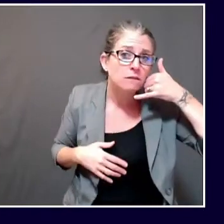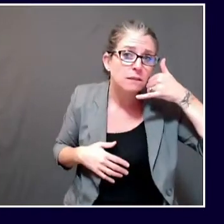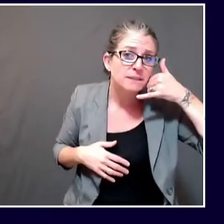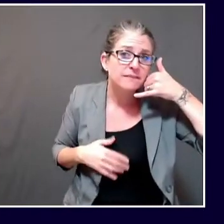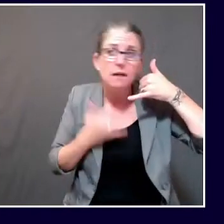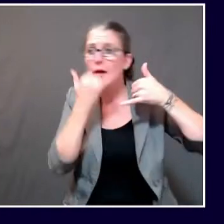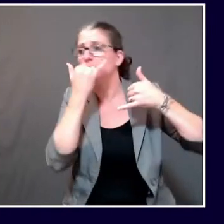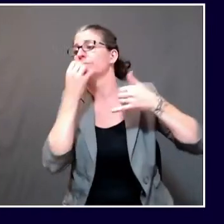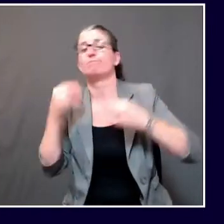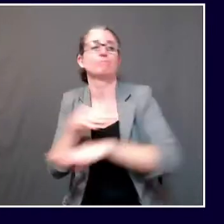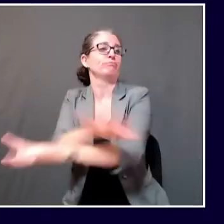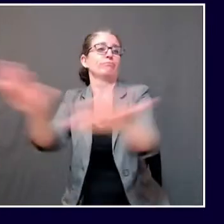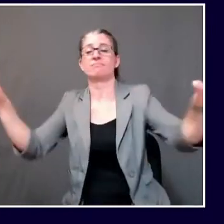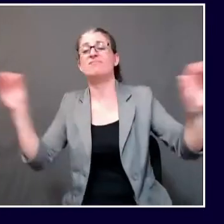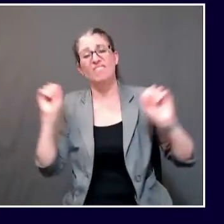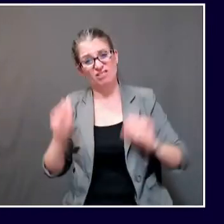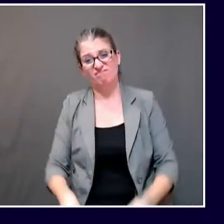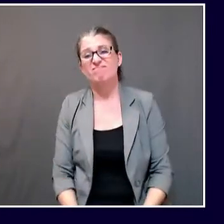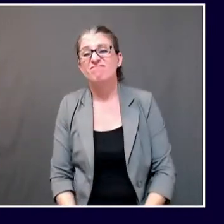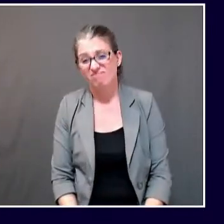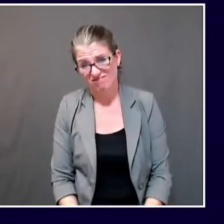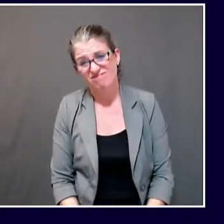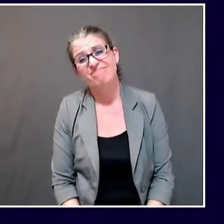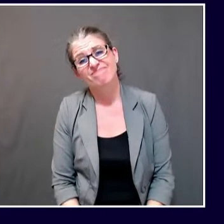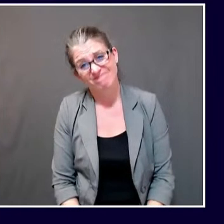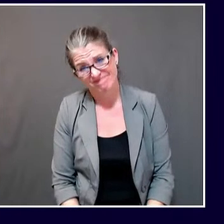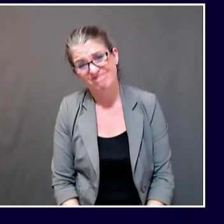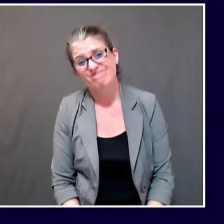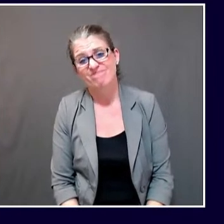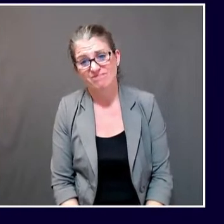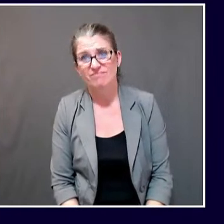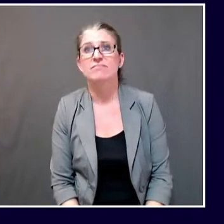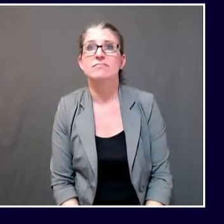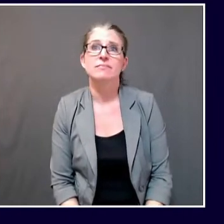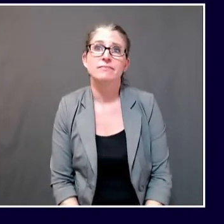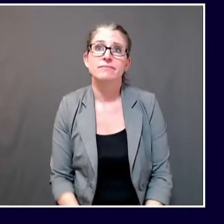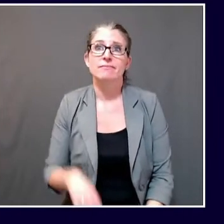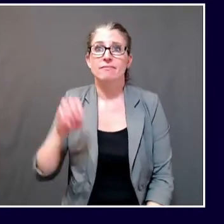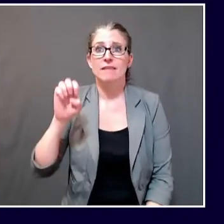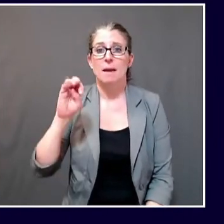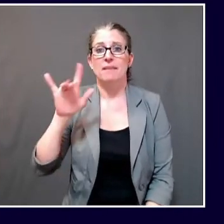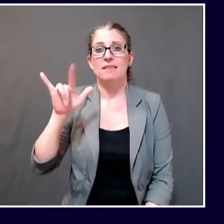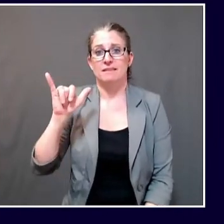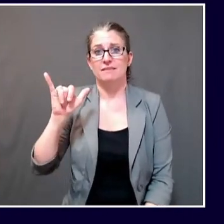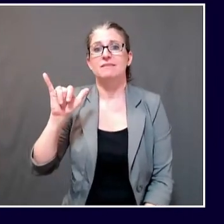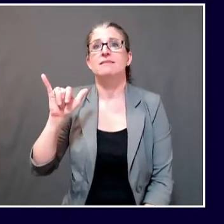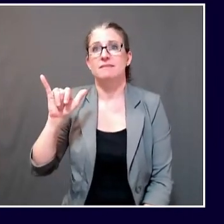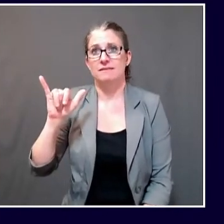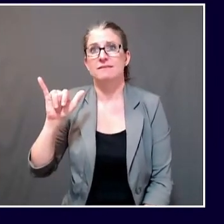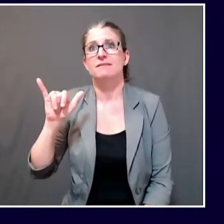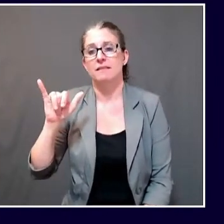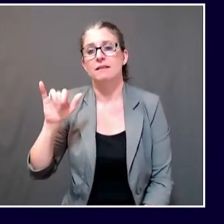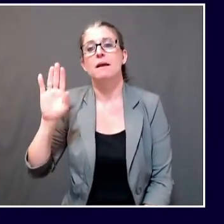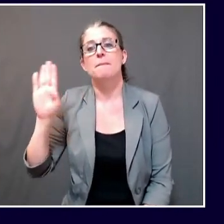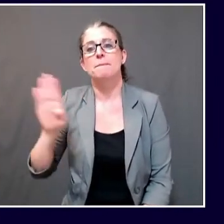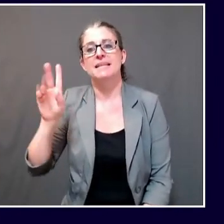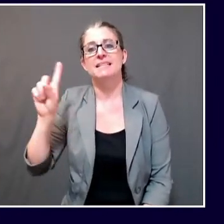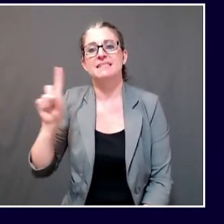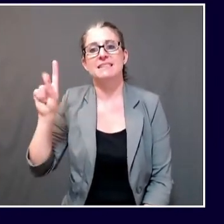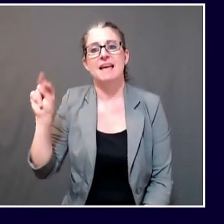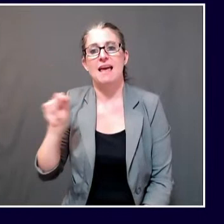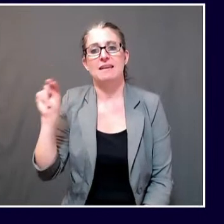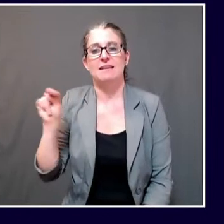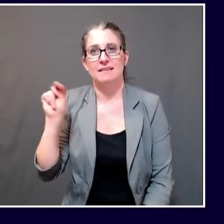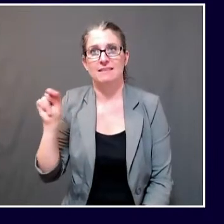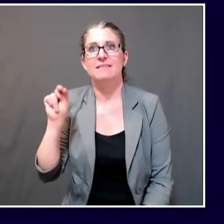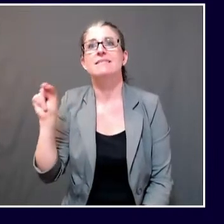Mm-hmm. I'm going to turn next to Emily Burnham from the Bangor Daily News. Thanks, Dr. Shah. I have two questions about